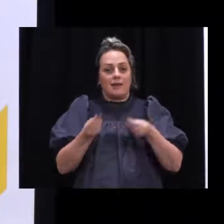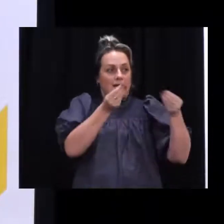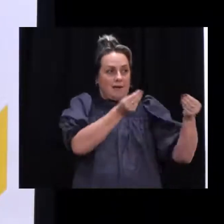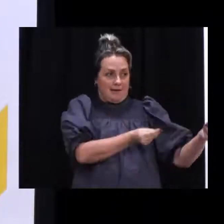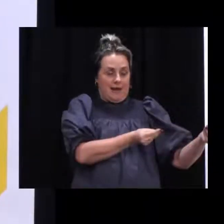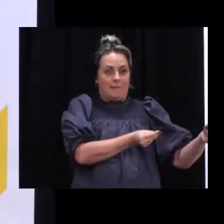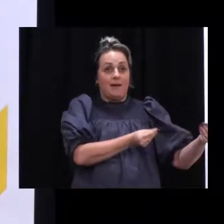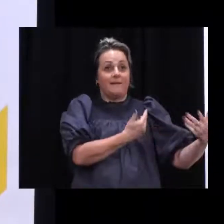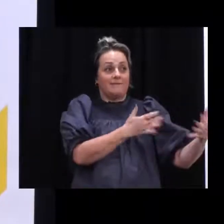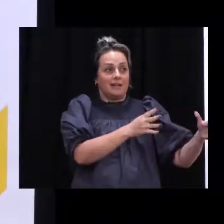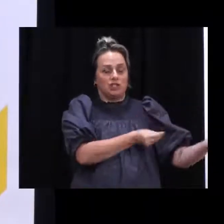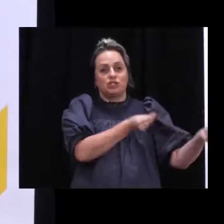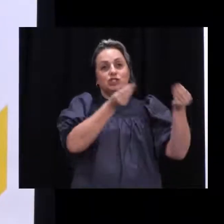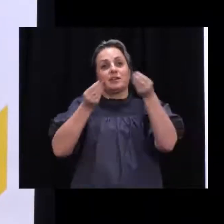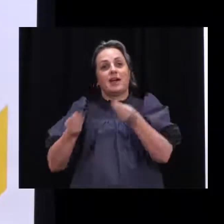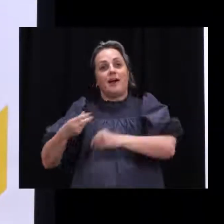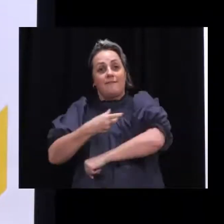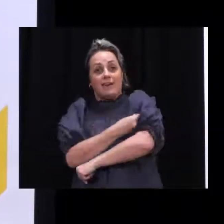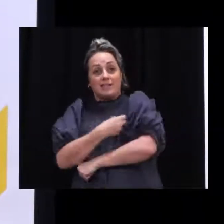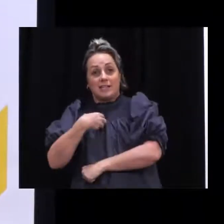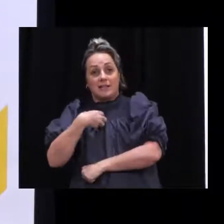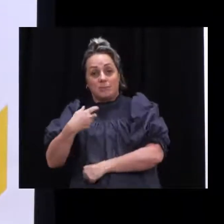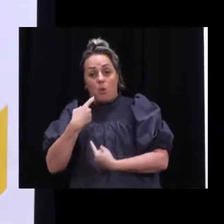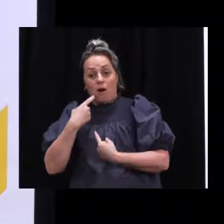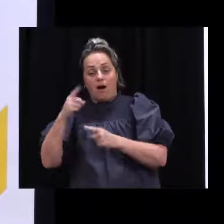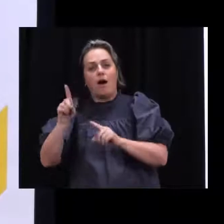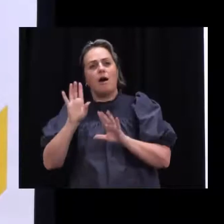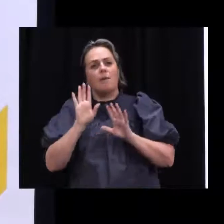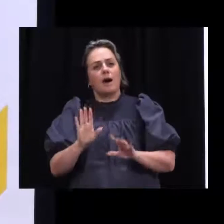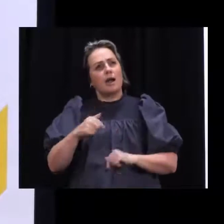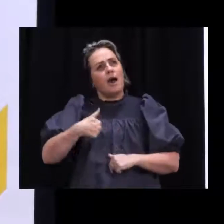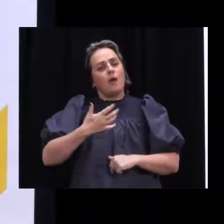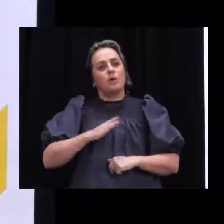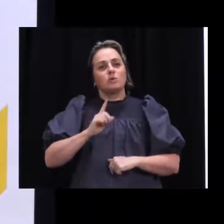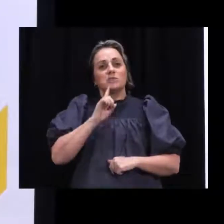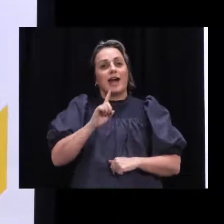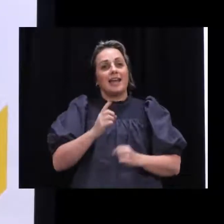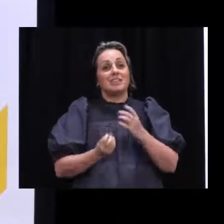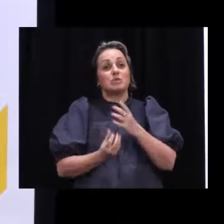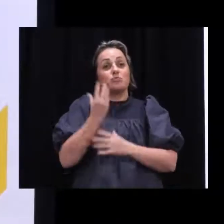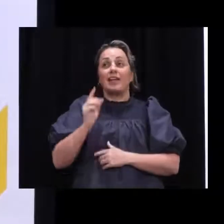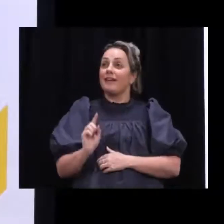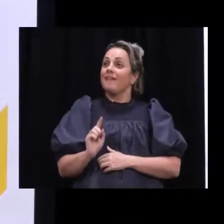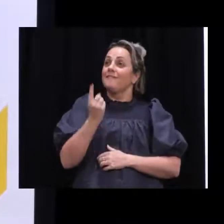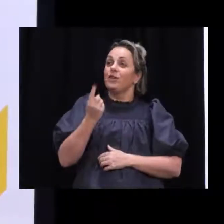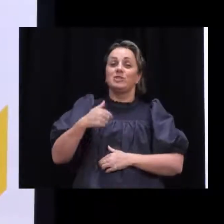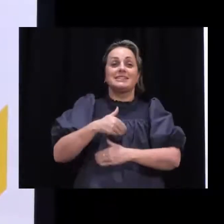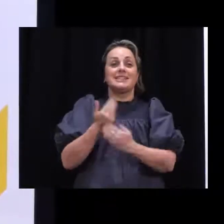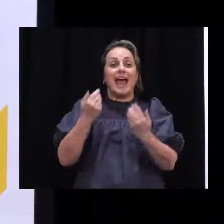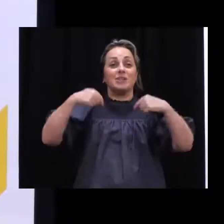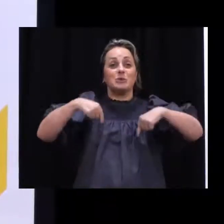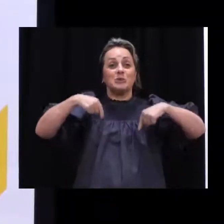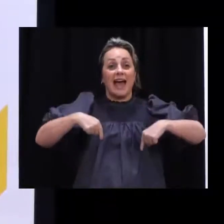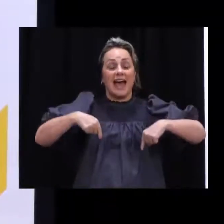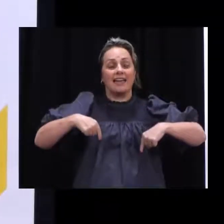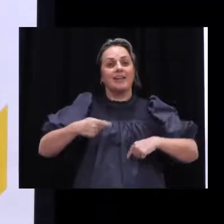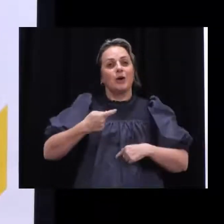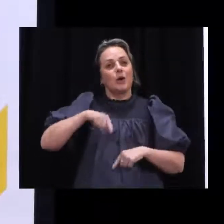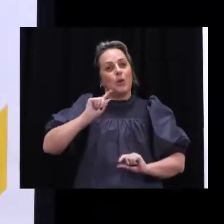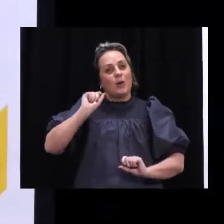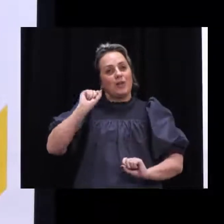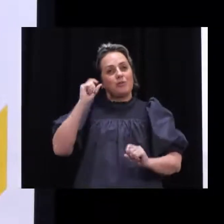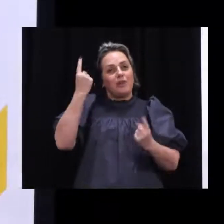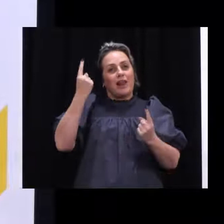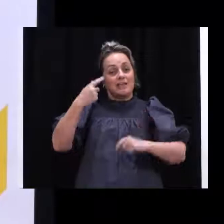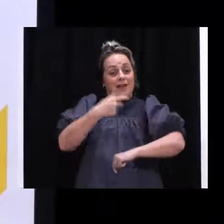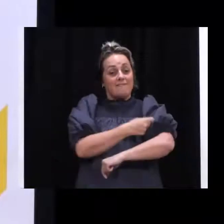vaccines after he's given the daily update, but I want to note on this first day of spring that we are also recognising a milestone for the